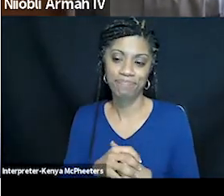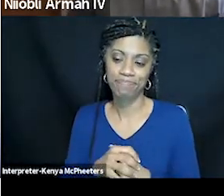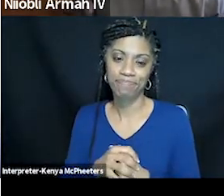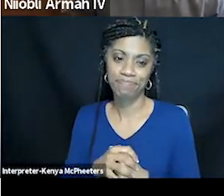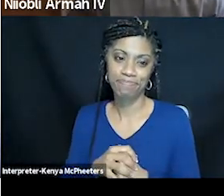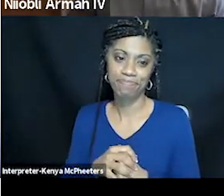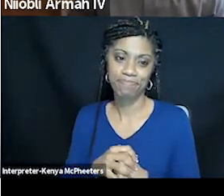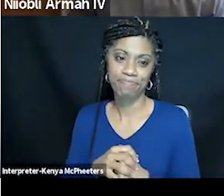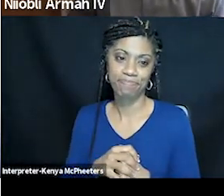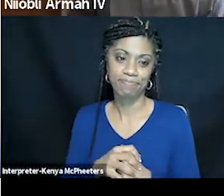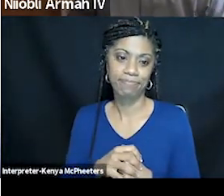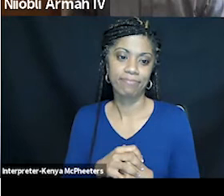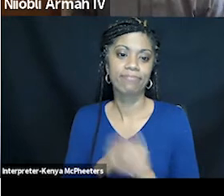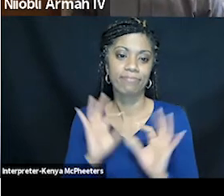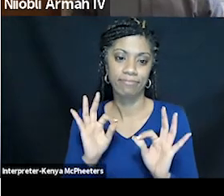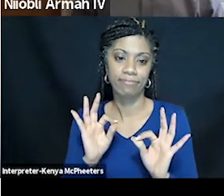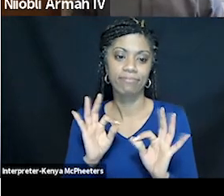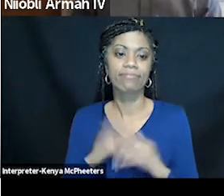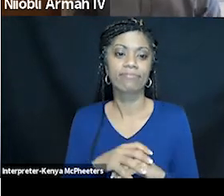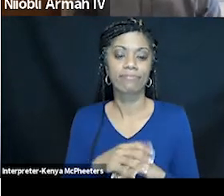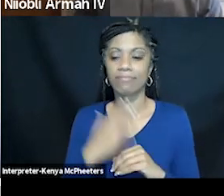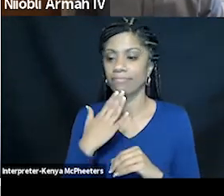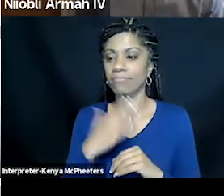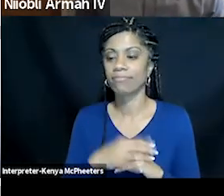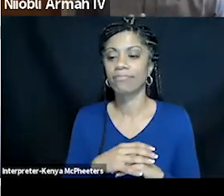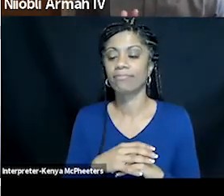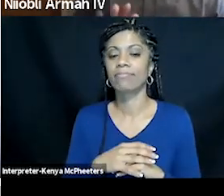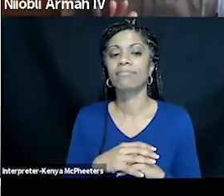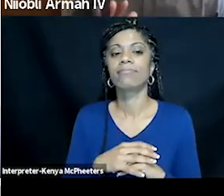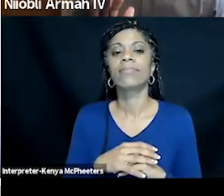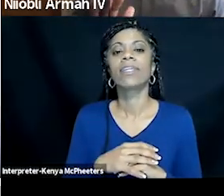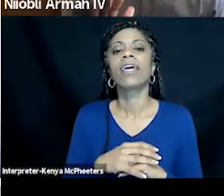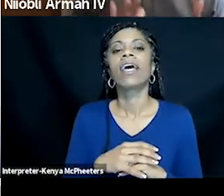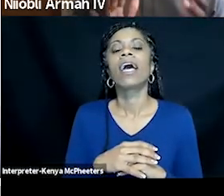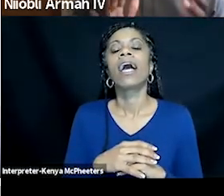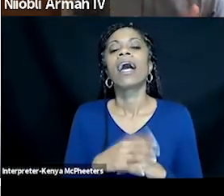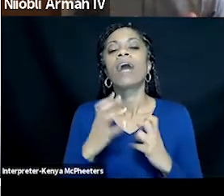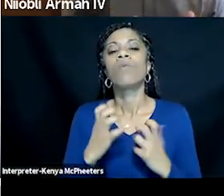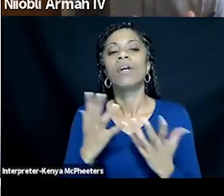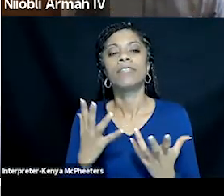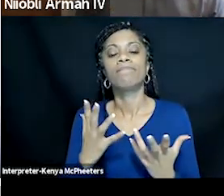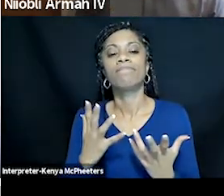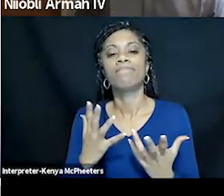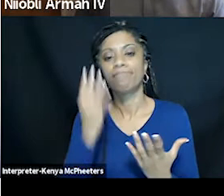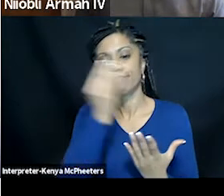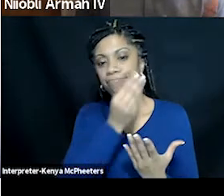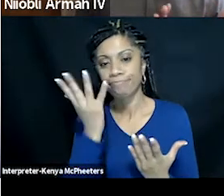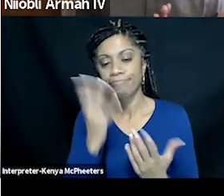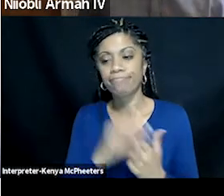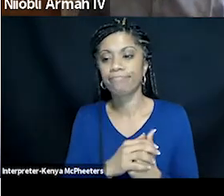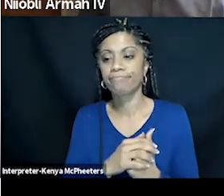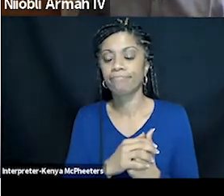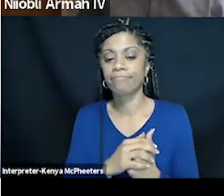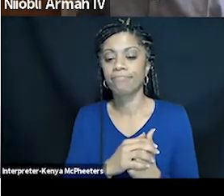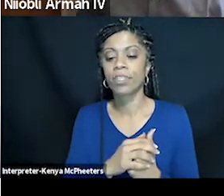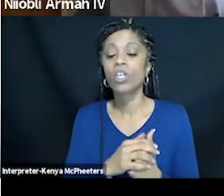And Trisha, you can go ahead and just tick through all these. So I just want to pause for a moment, because you have examples in the field that we can look to. You